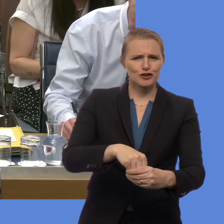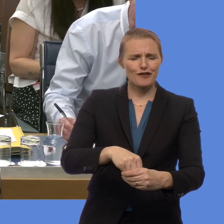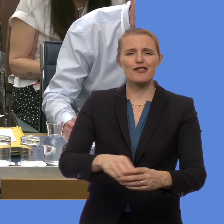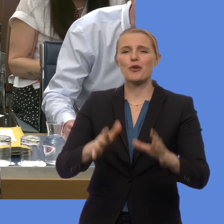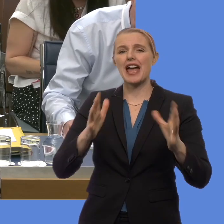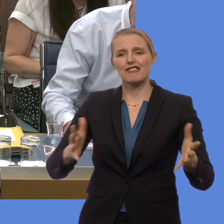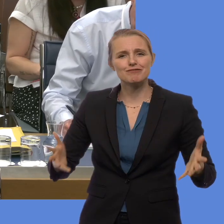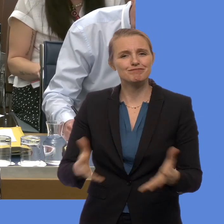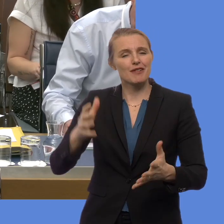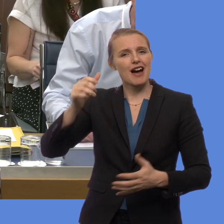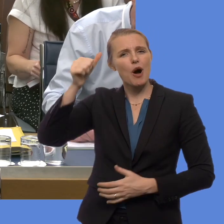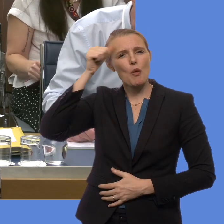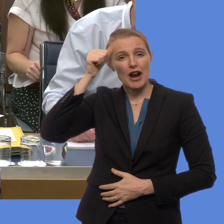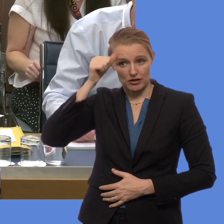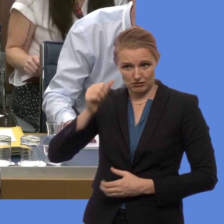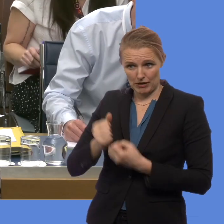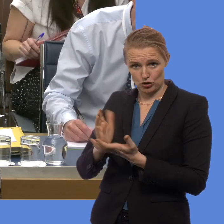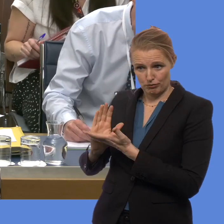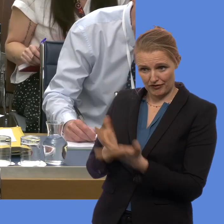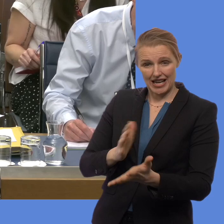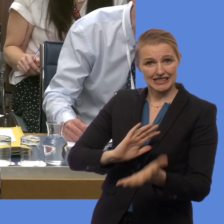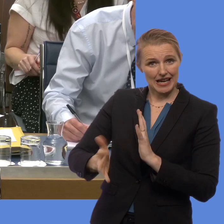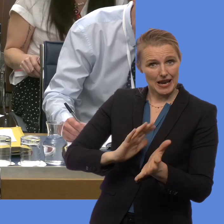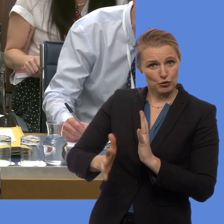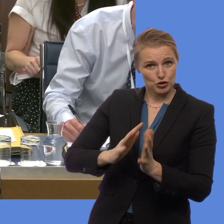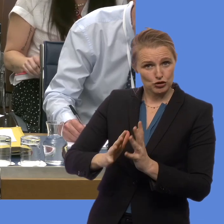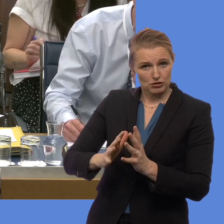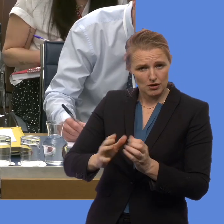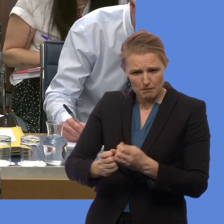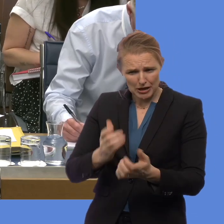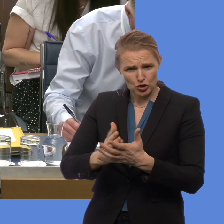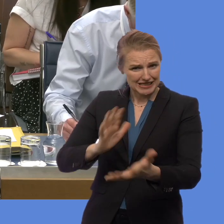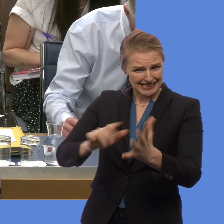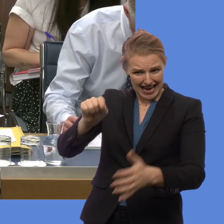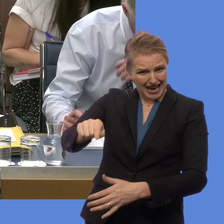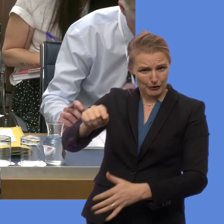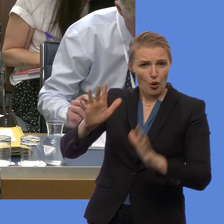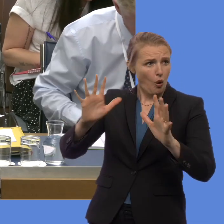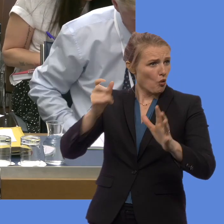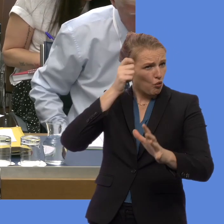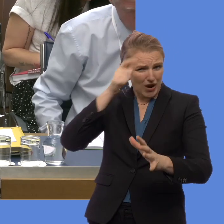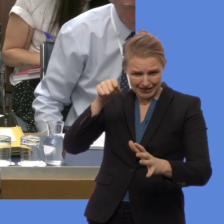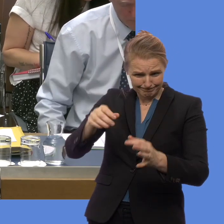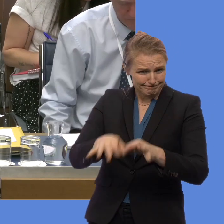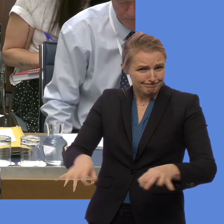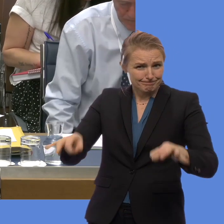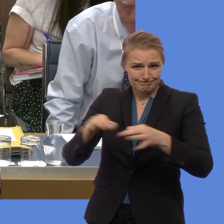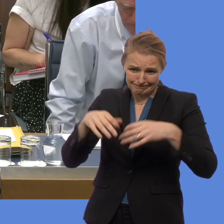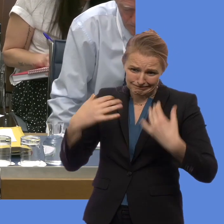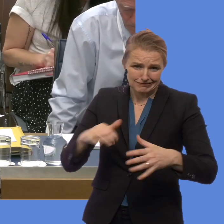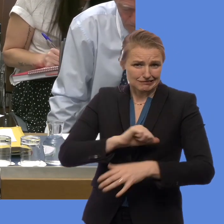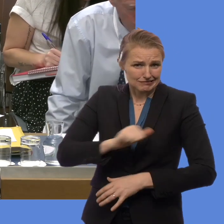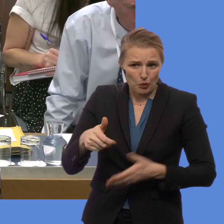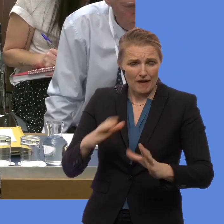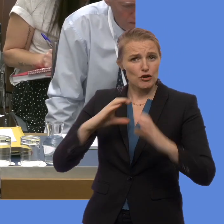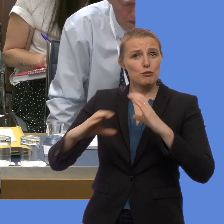awareness, providing resources, and ensuring that sign language is recognised and valued as an integral mode of communication. The Sign